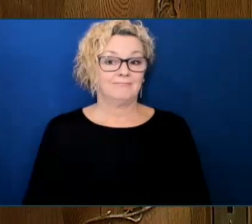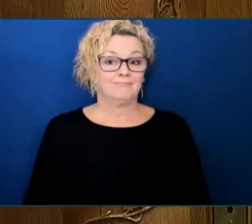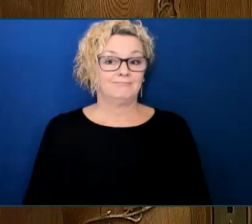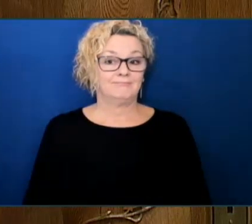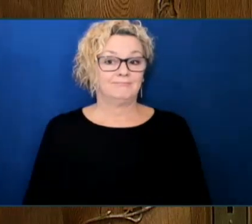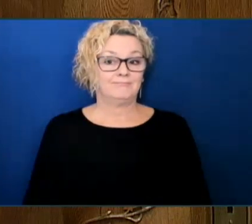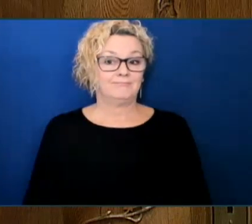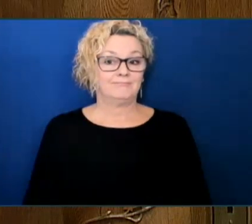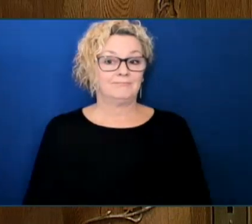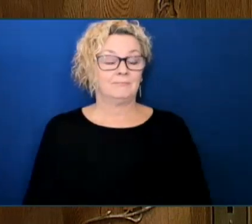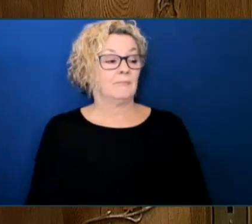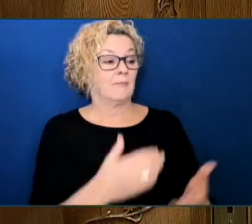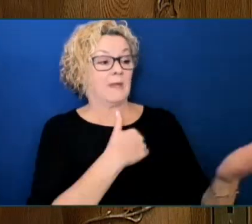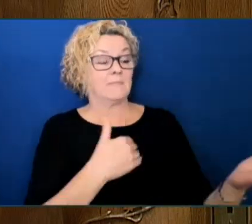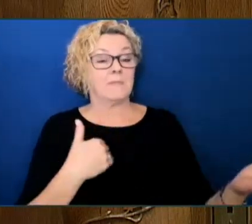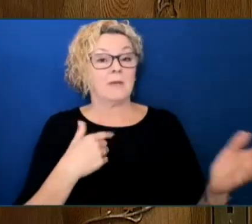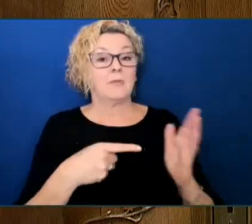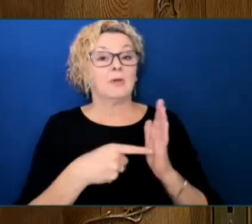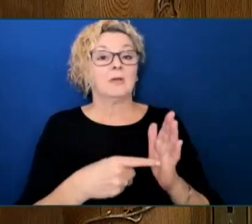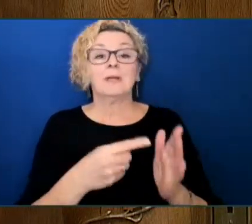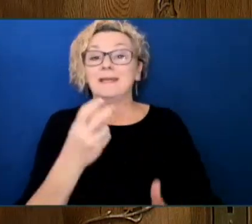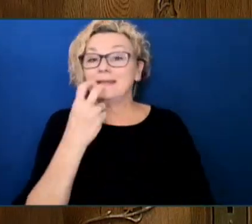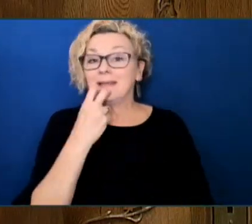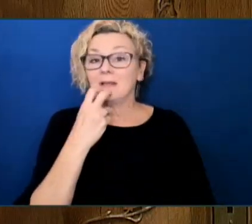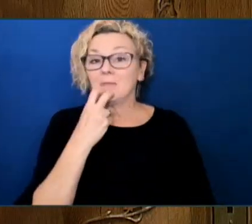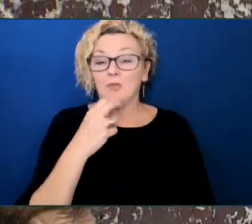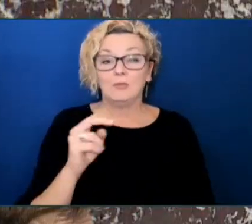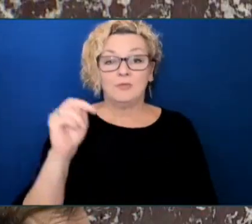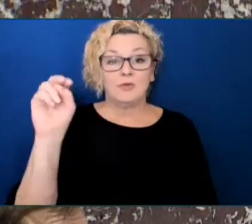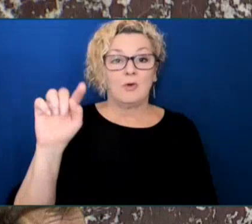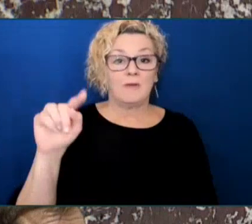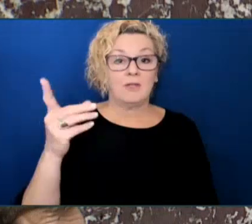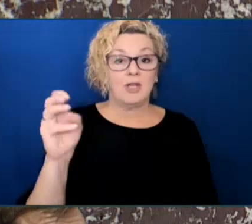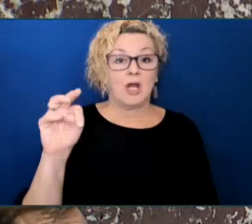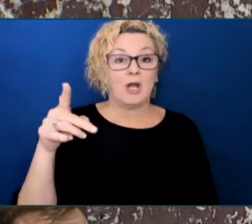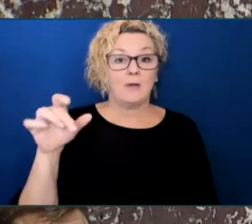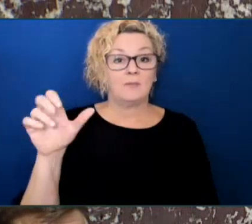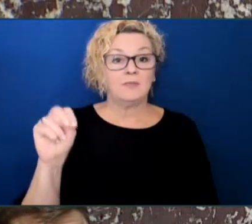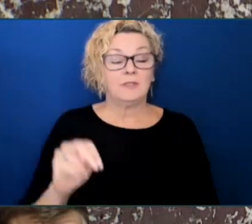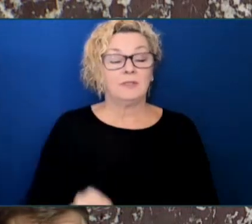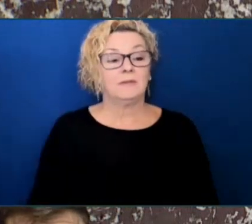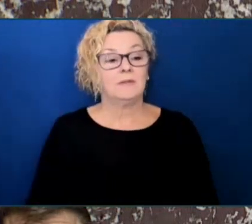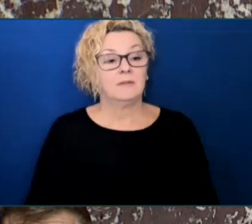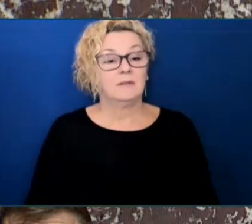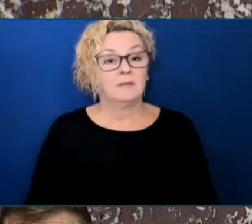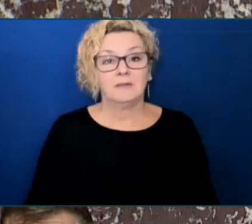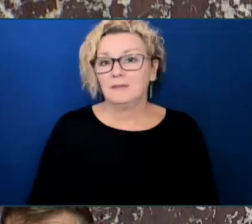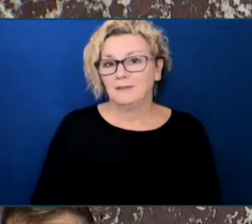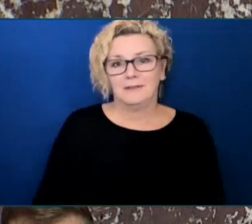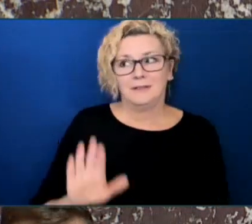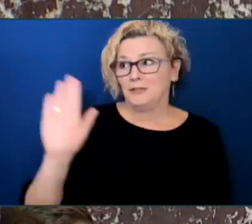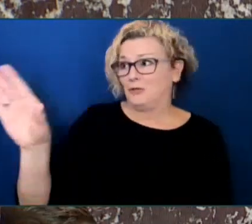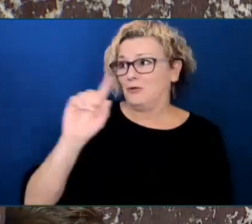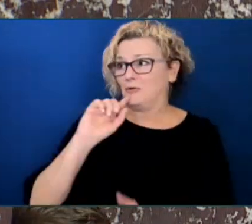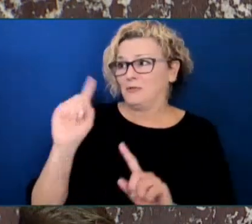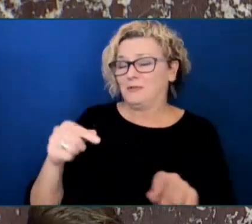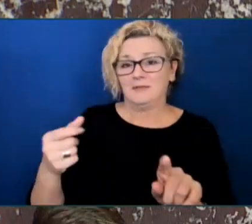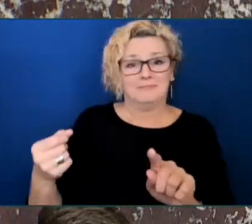Member for Kamloops North Thompson. Thank you, Mr. Speaker. That has to be one of the most out-of-touch responses we have heard, given